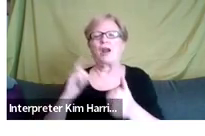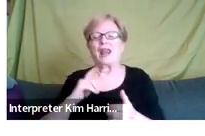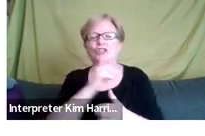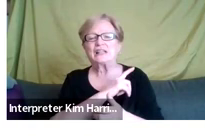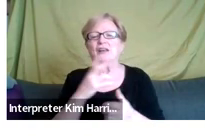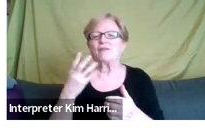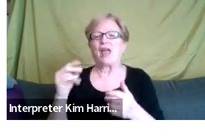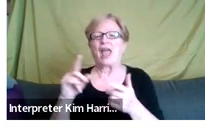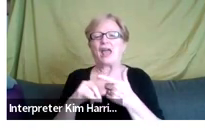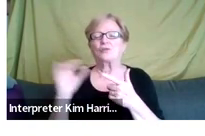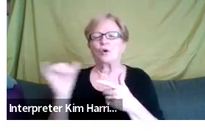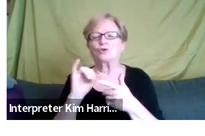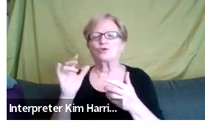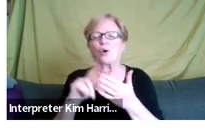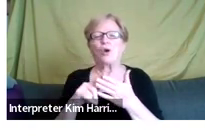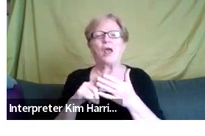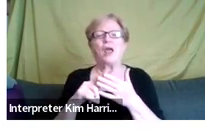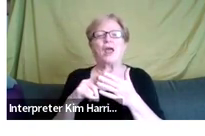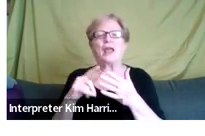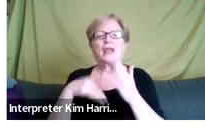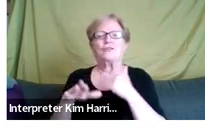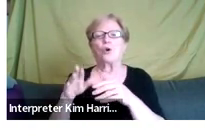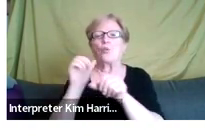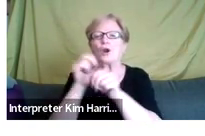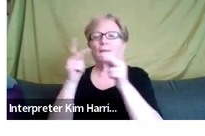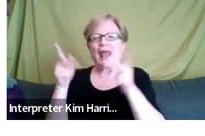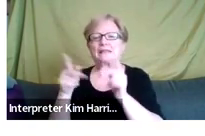and also workplace policies.